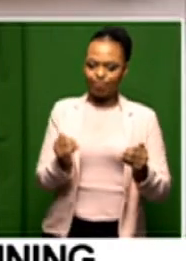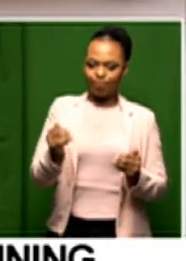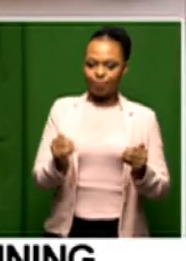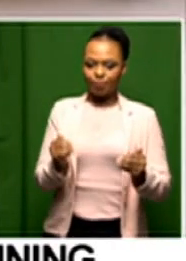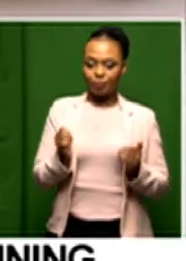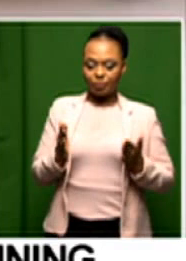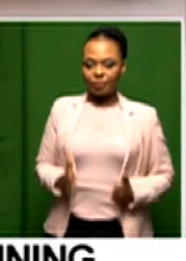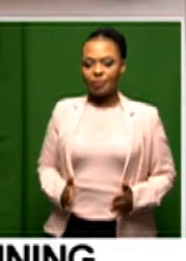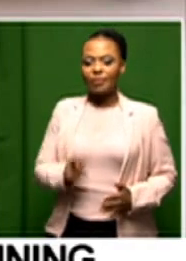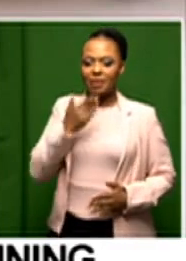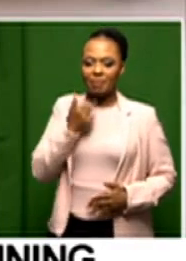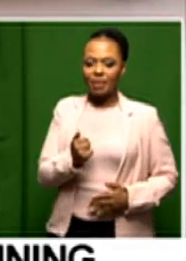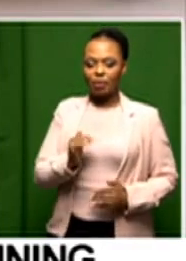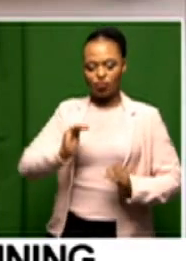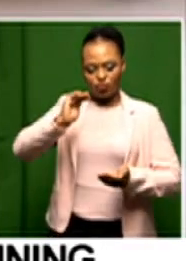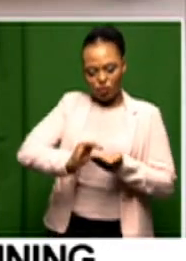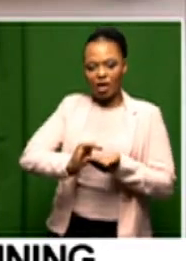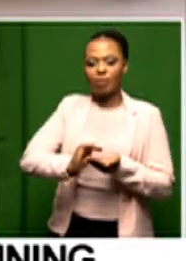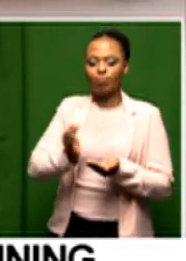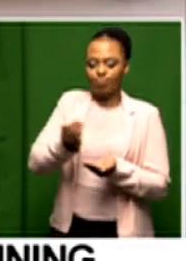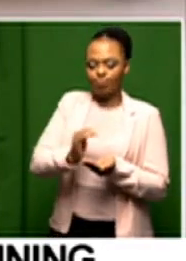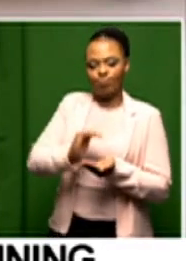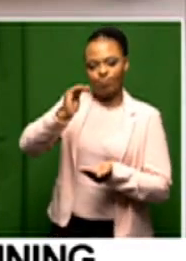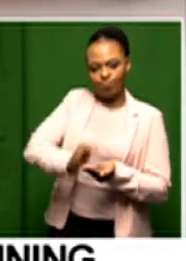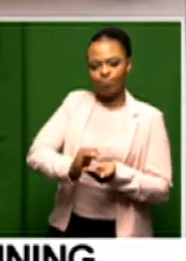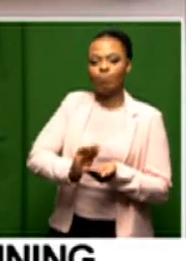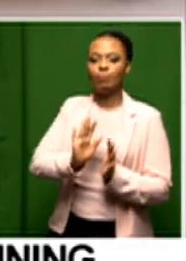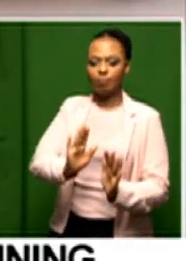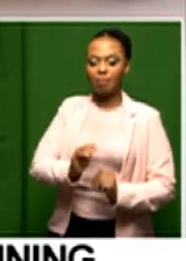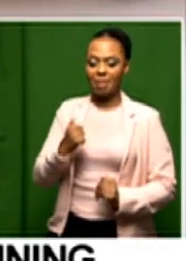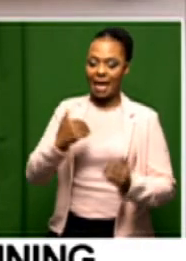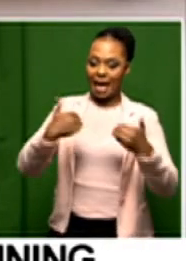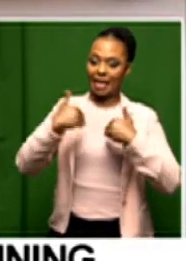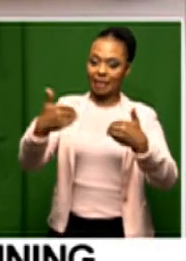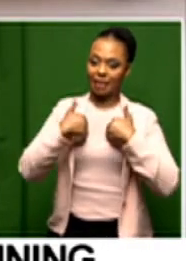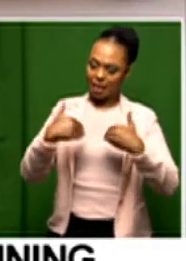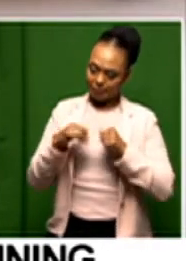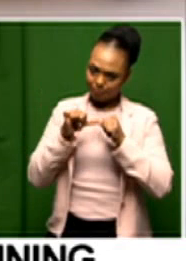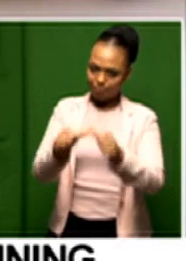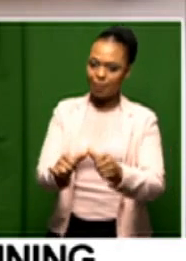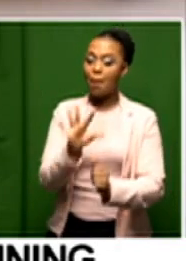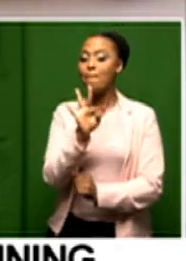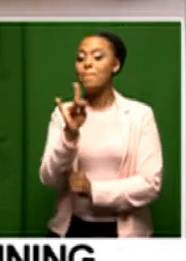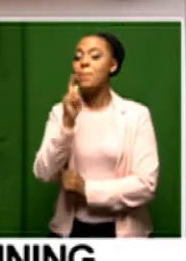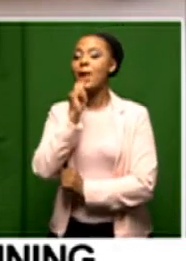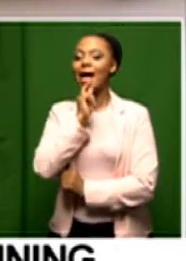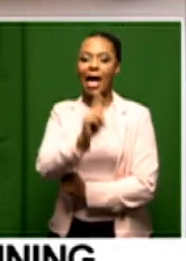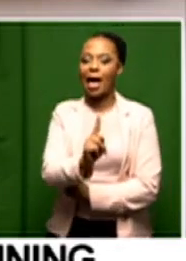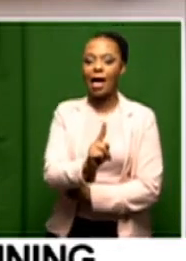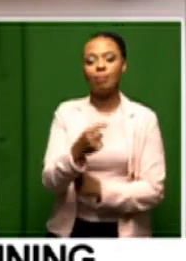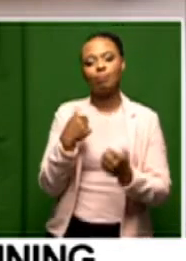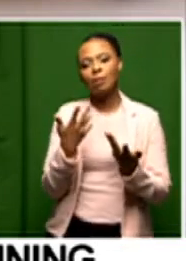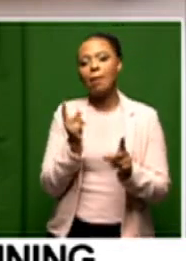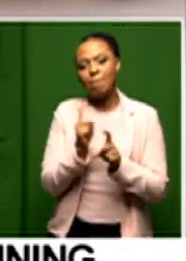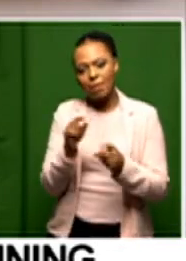would say let's stick with the portion control. Let's carry on with the exercising. I exercise not every morning, but almost every morning, to make sure